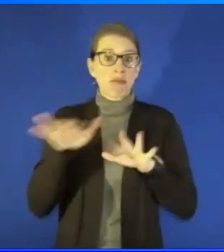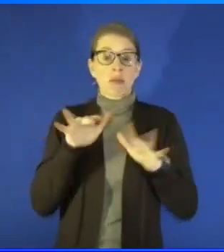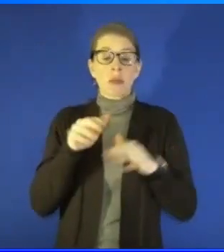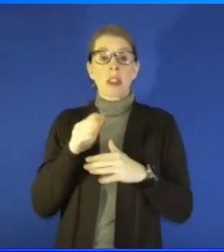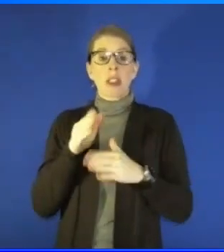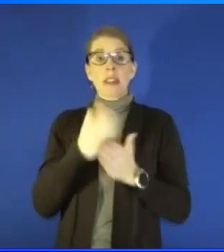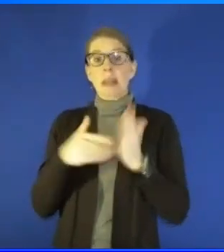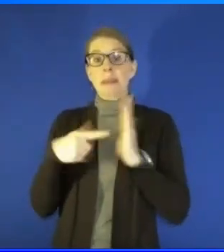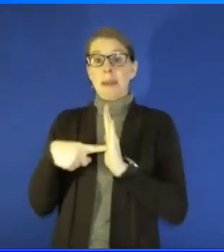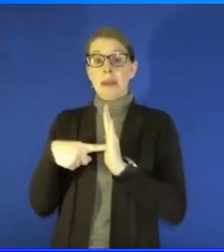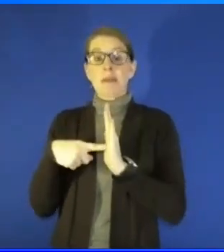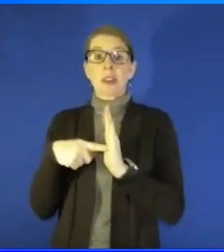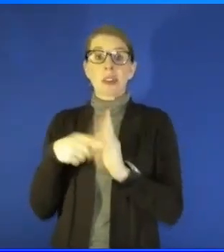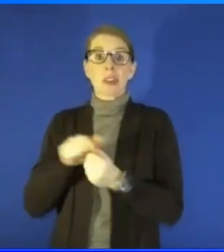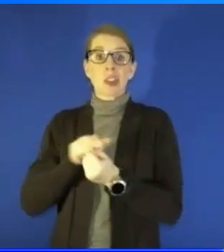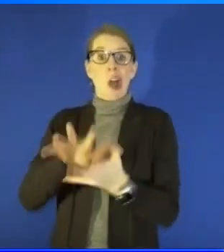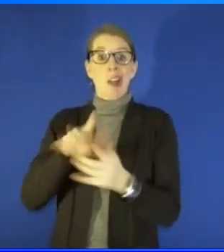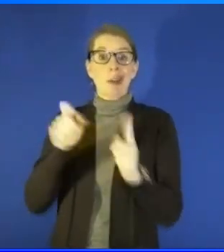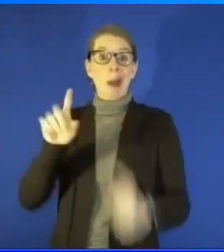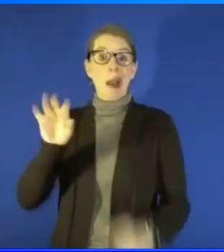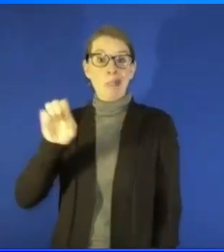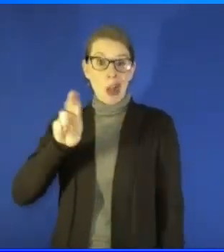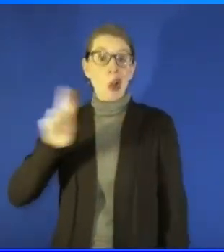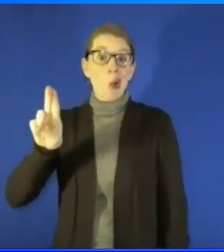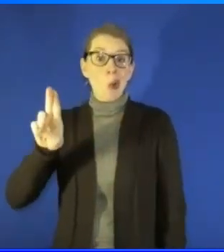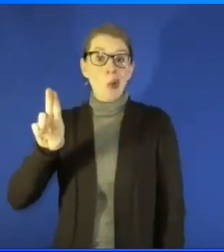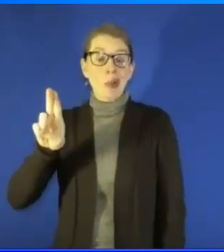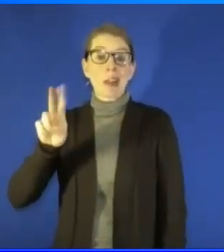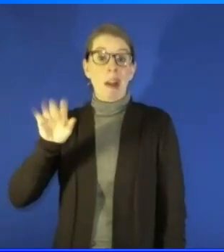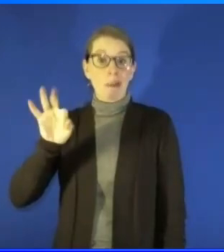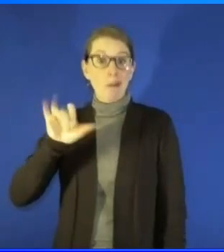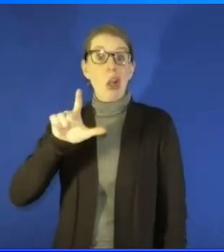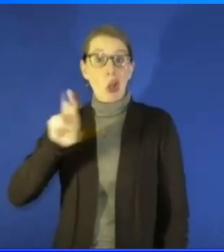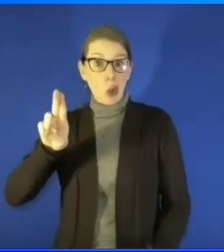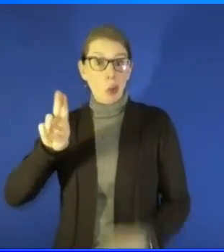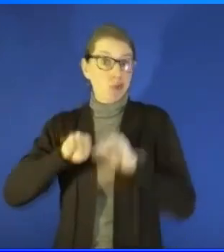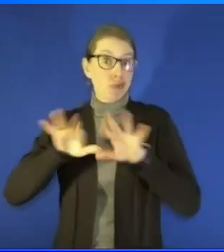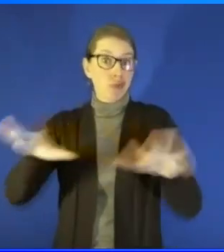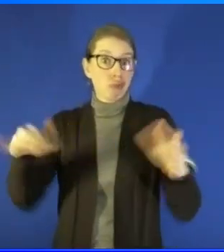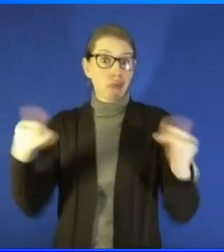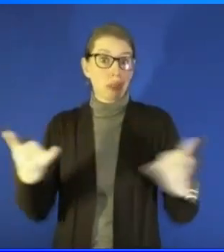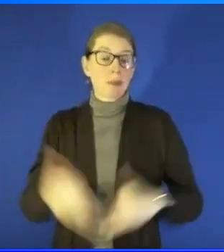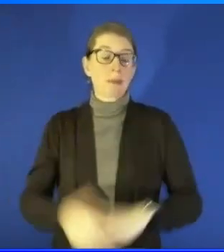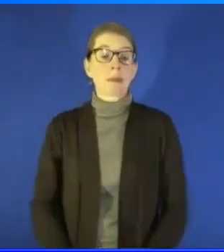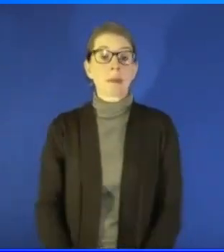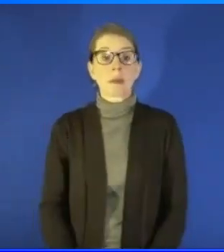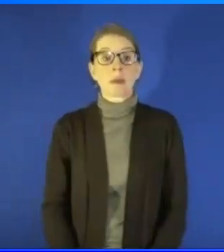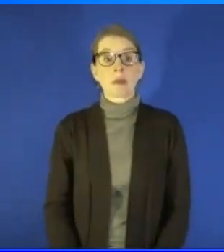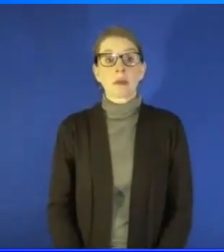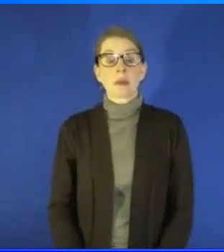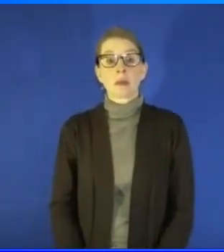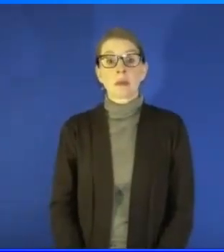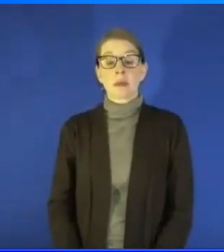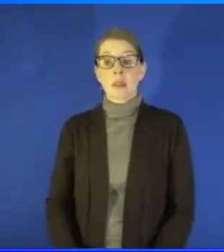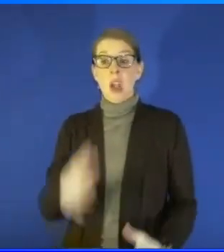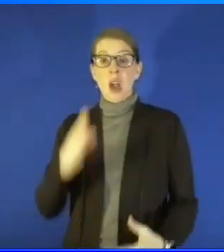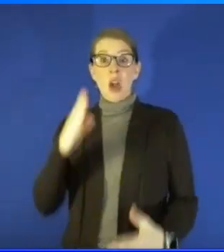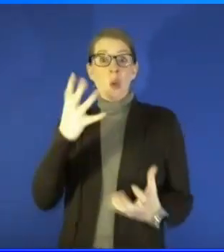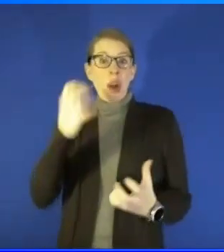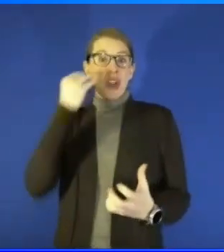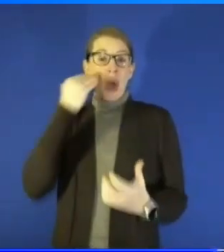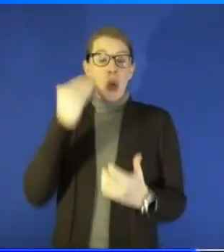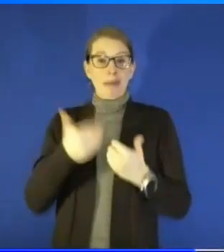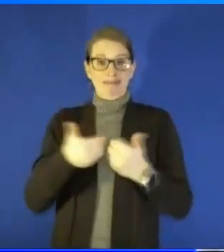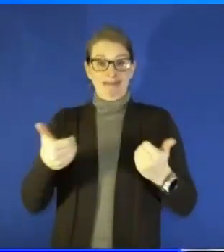flu. We're still in the midst of the flu season, and so you want to make sure what is going on is COVID infection. Is